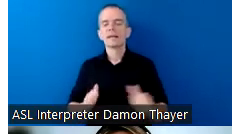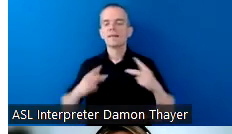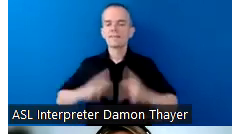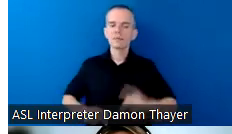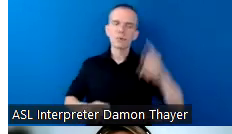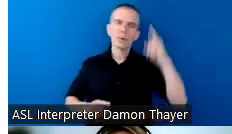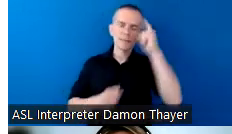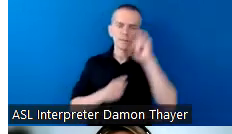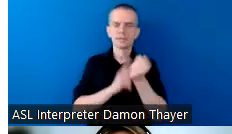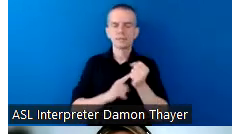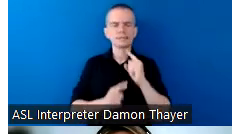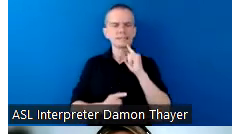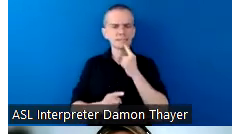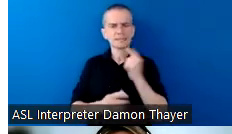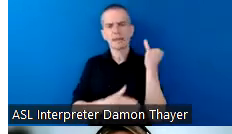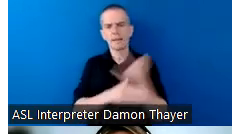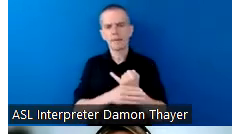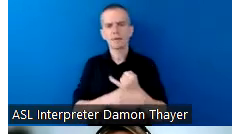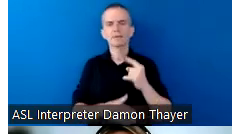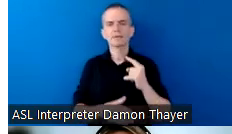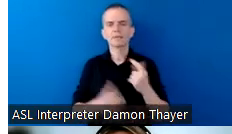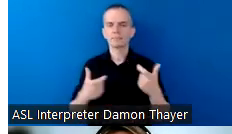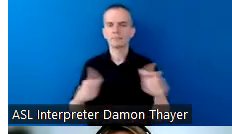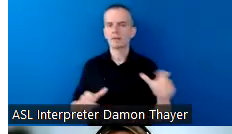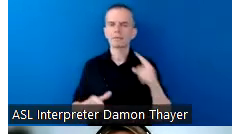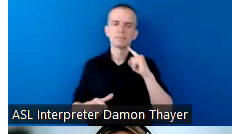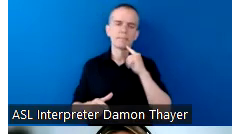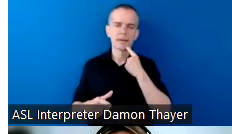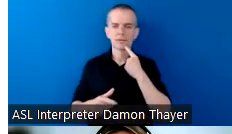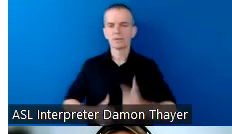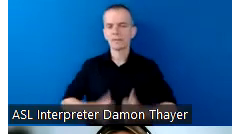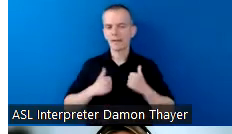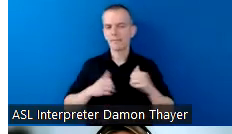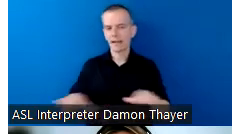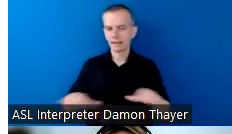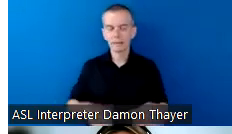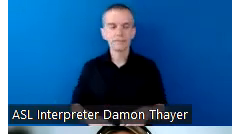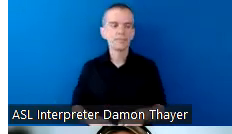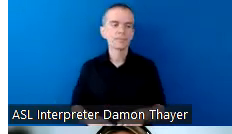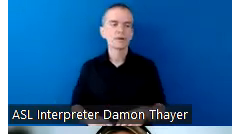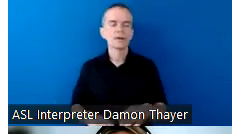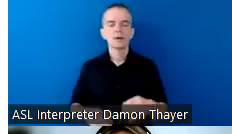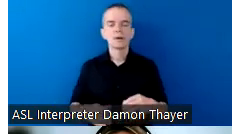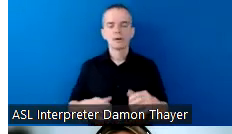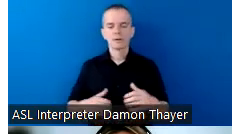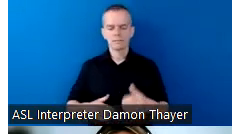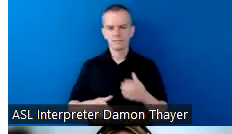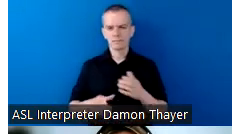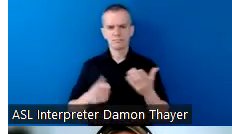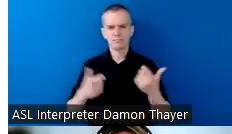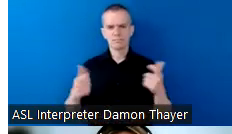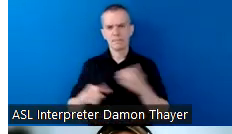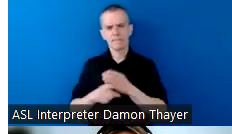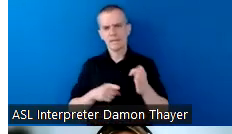condition that substantially impairs a major life activity. Those activities could be things like walking, seeing,